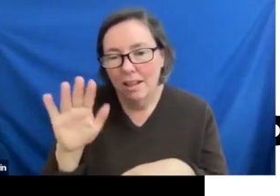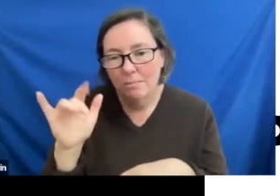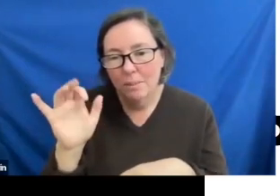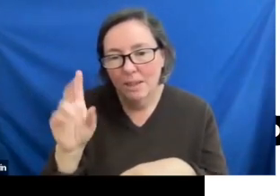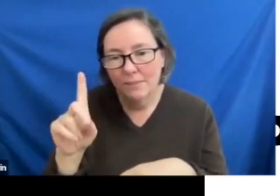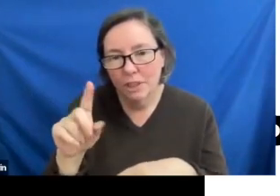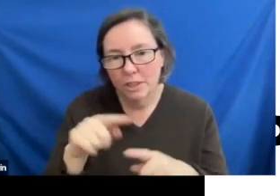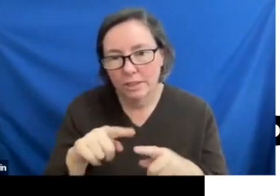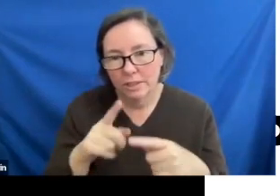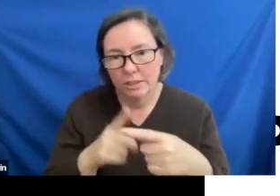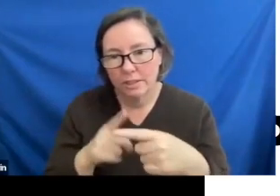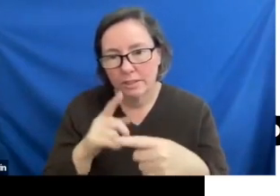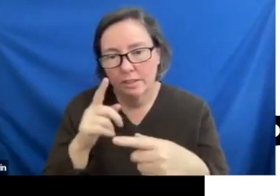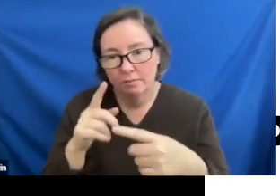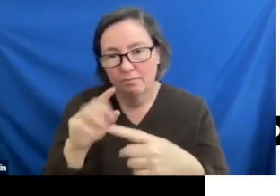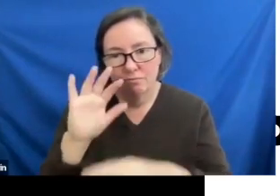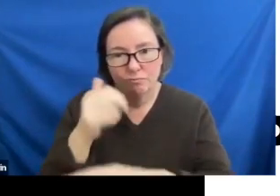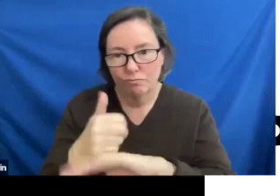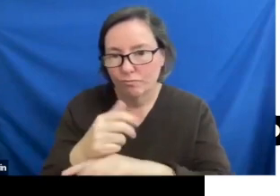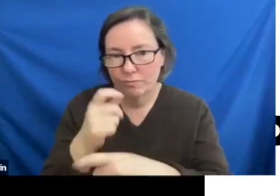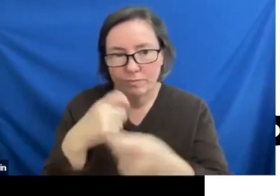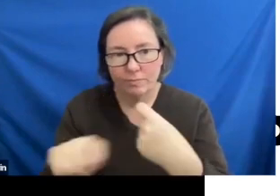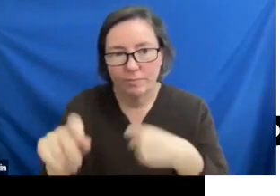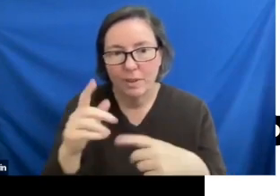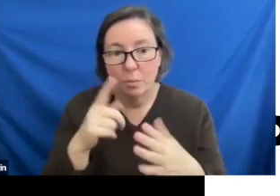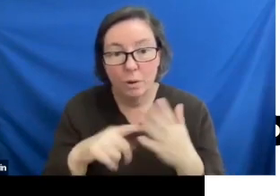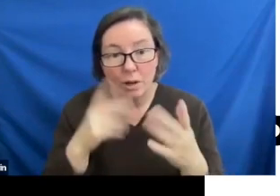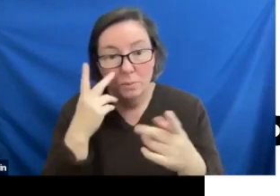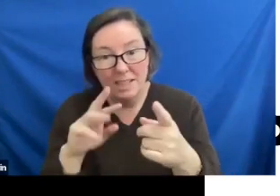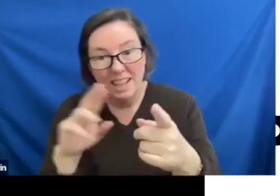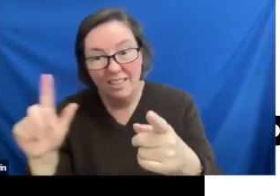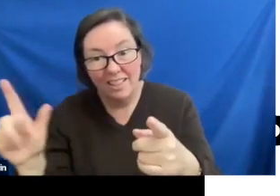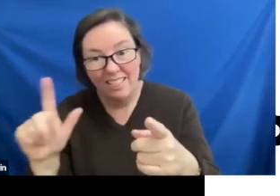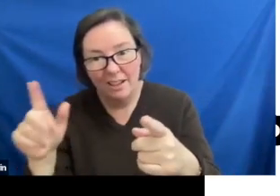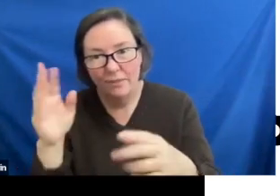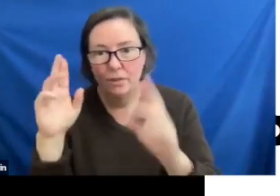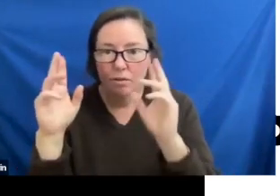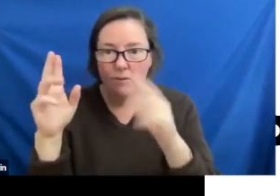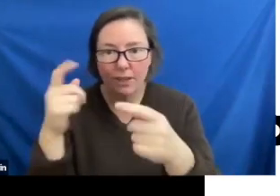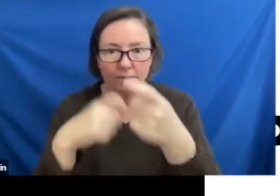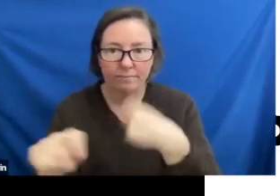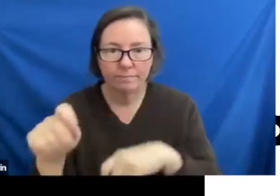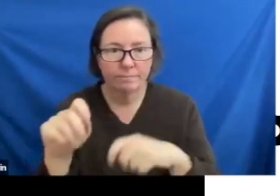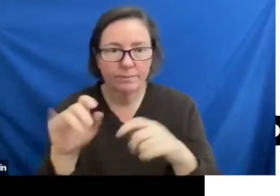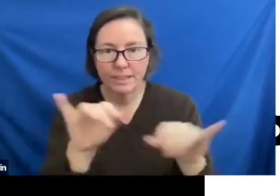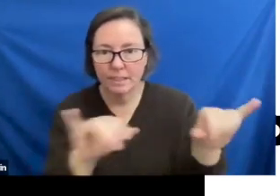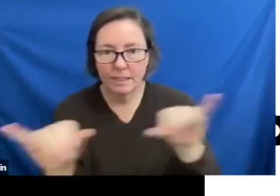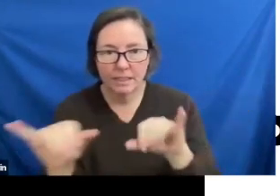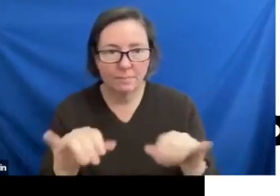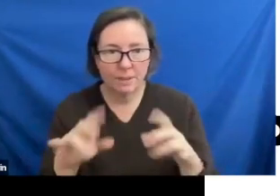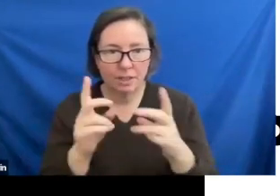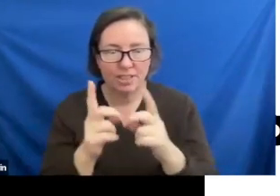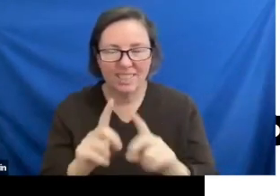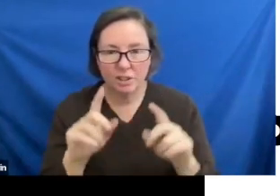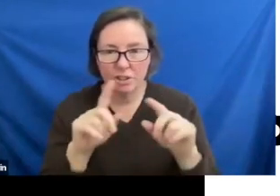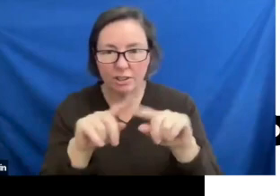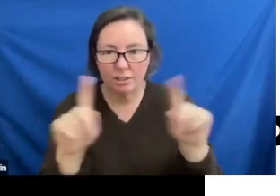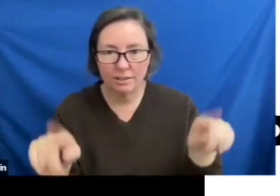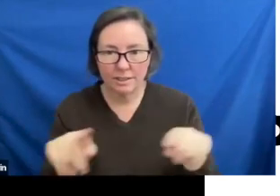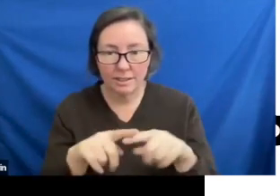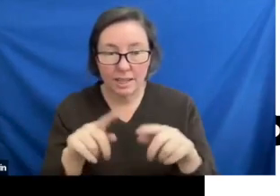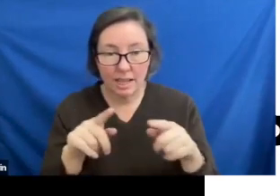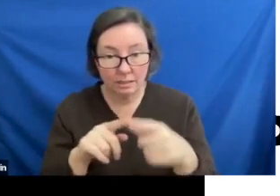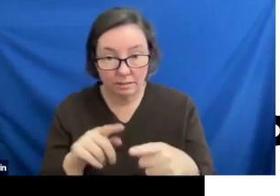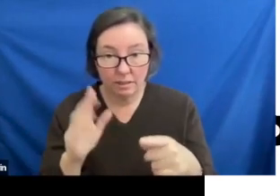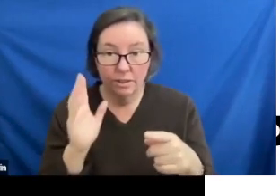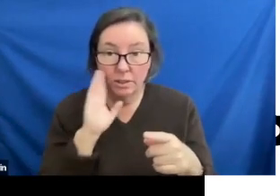existing sign that you can see on the left. And I'm sure folks have in their mind what we could use that